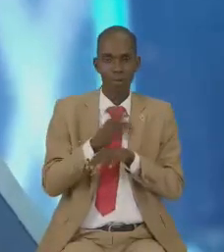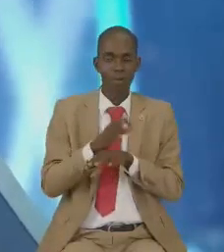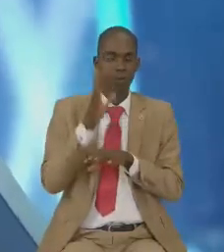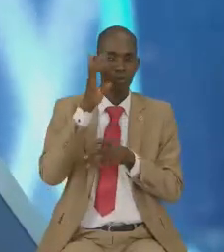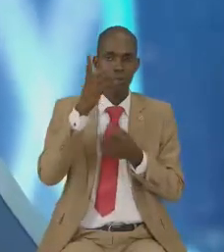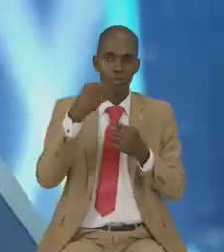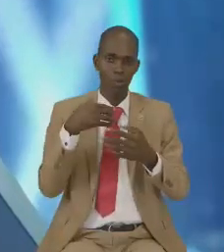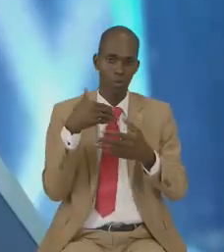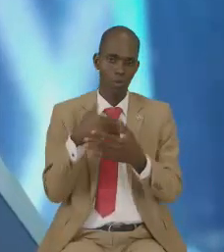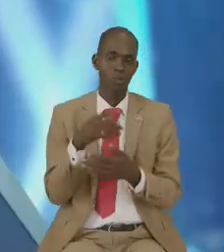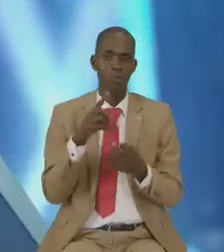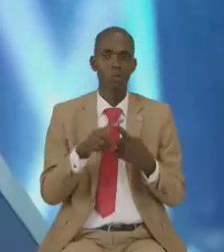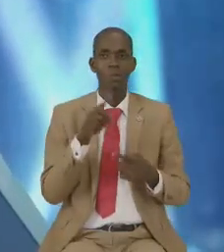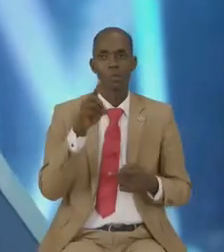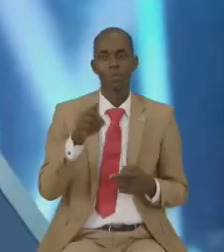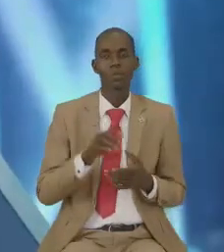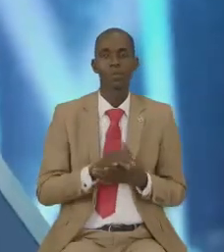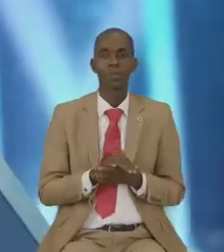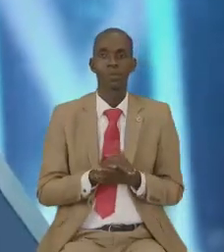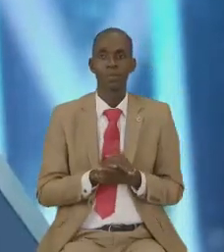please, let's move